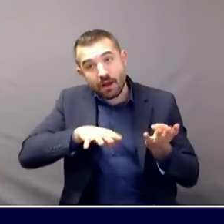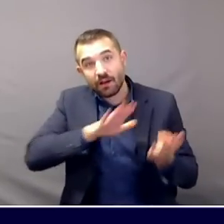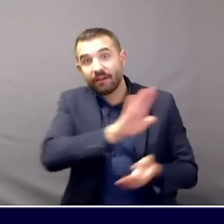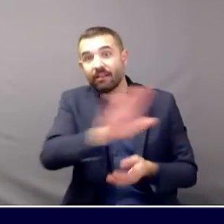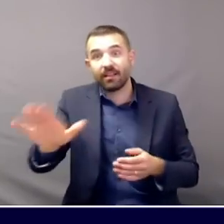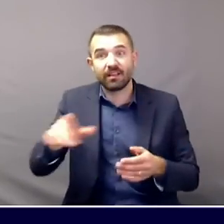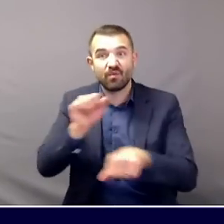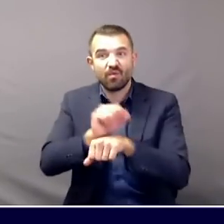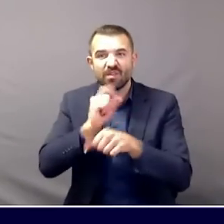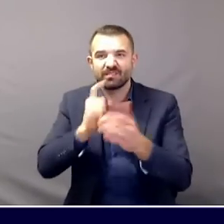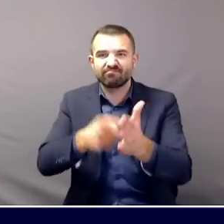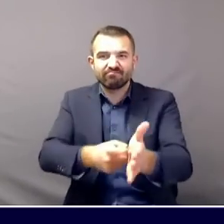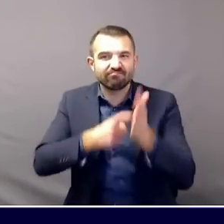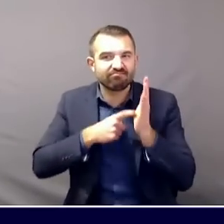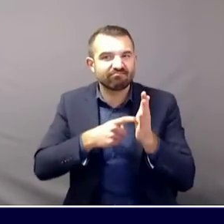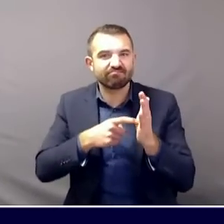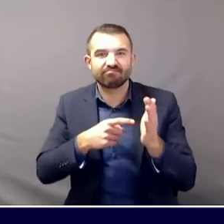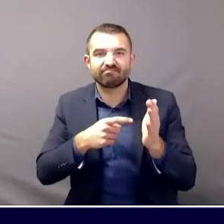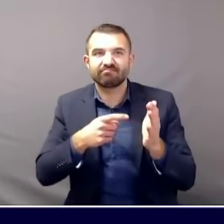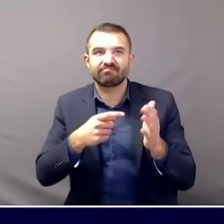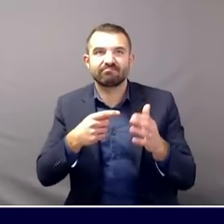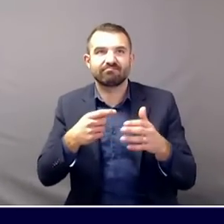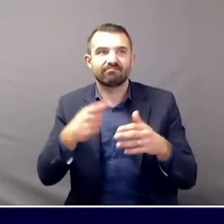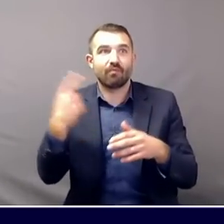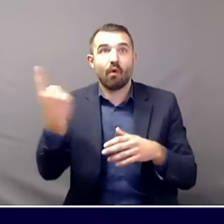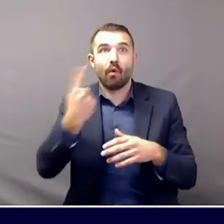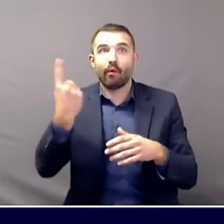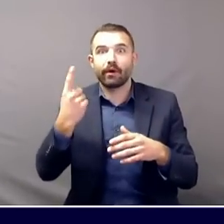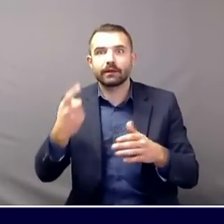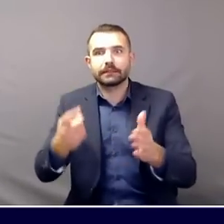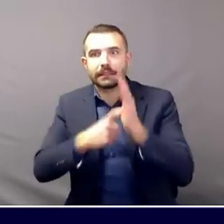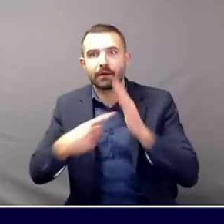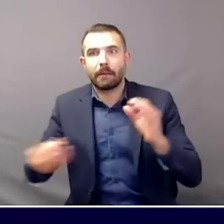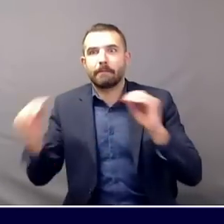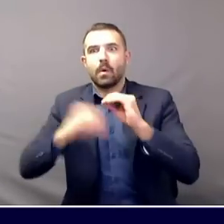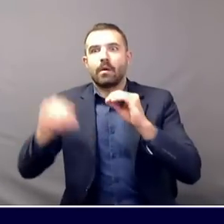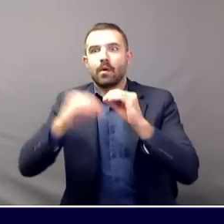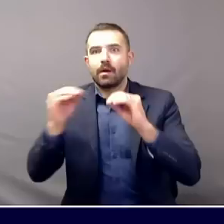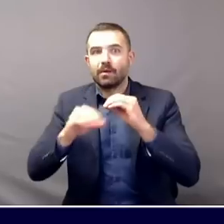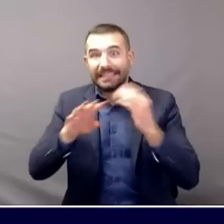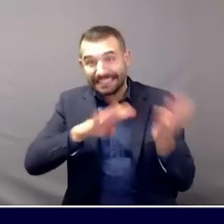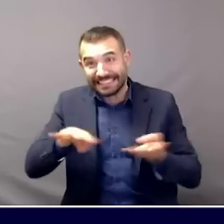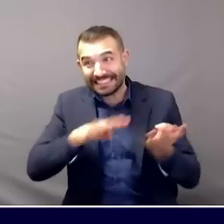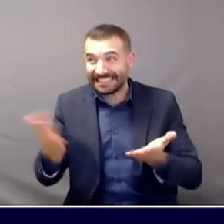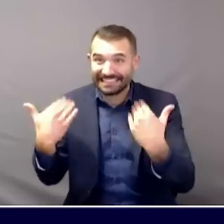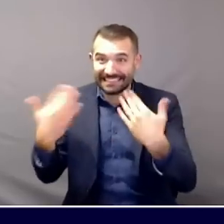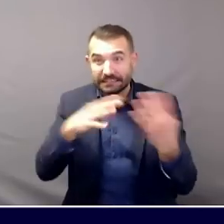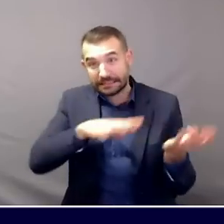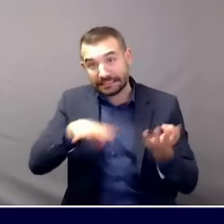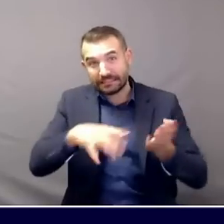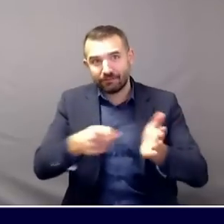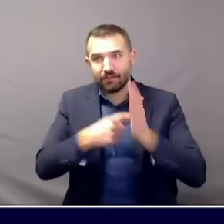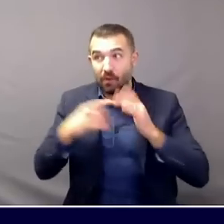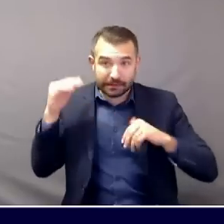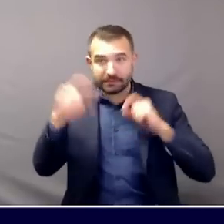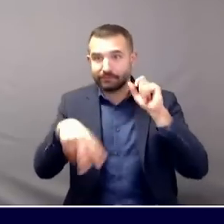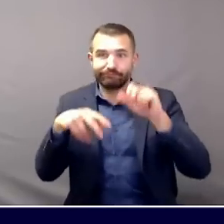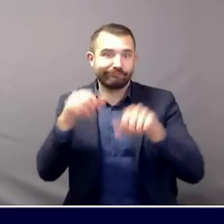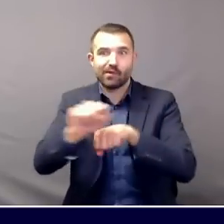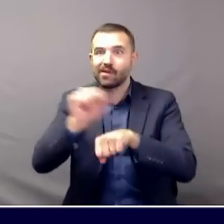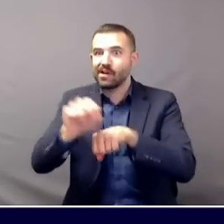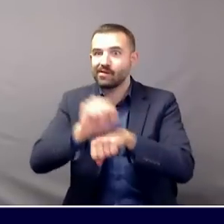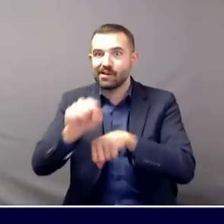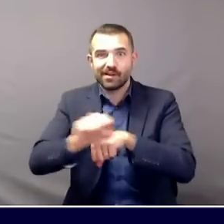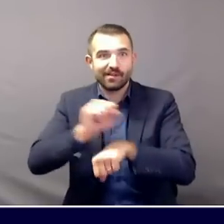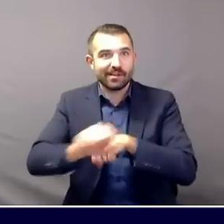is a never-ending supply of demands for more testing to be done. It's a job that requires extreme precision coupled with